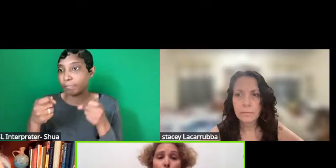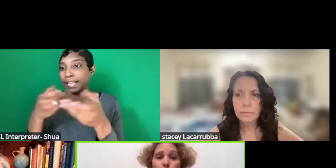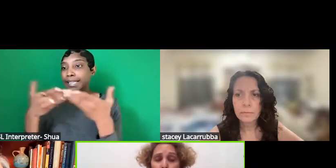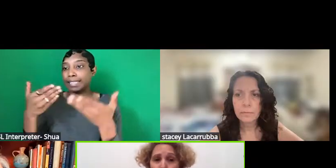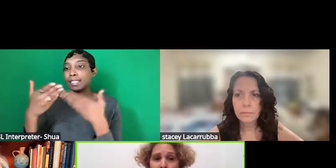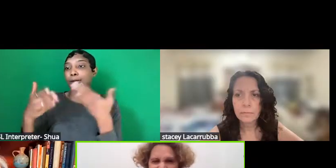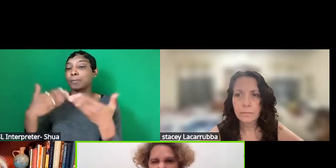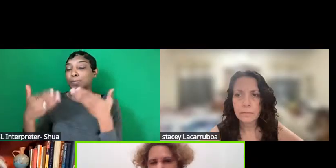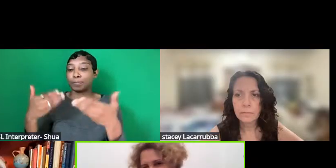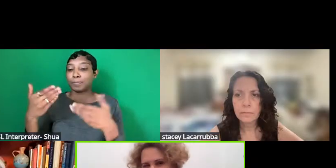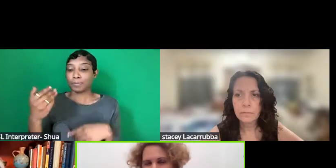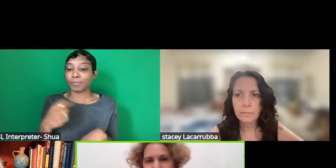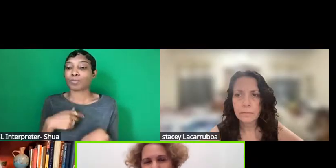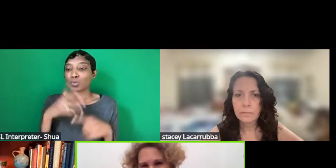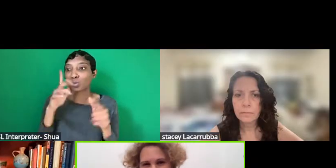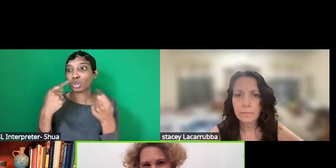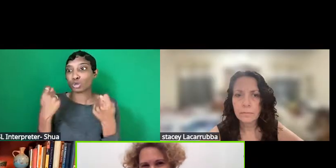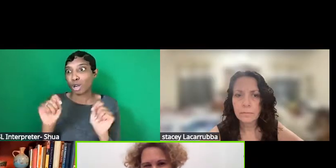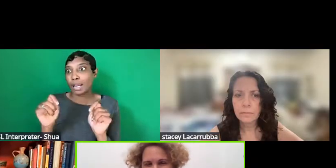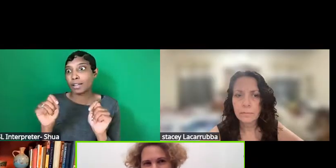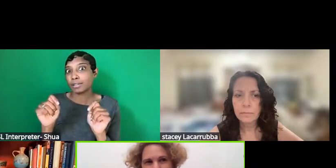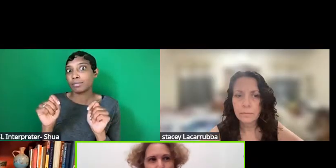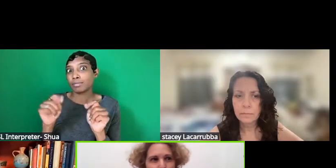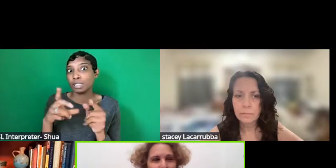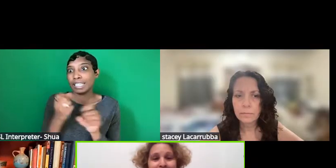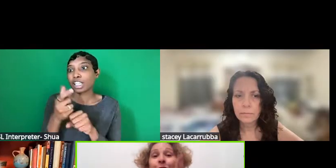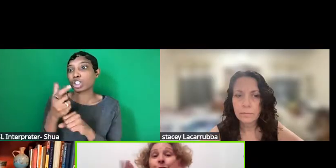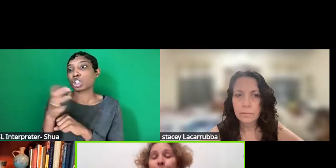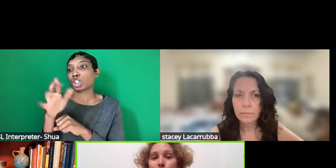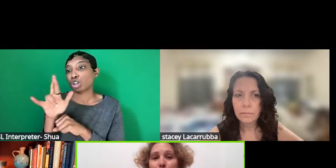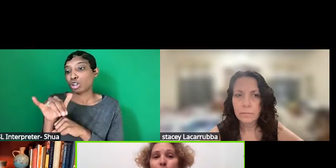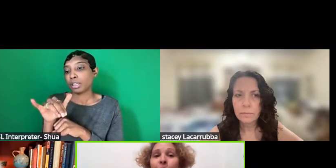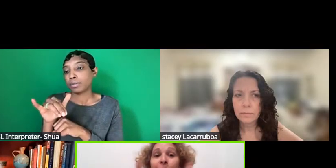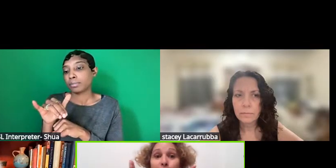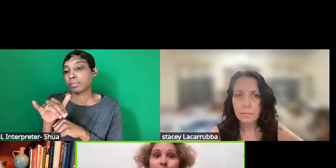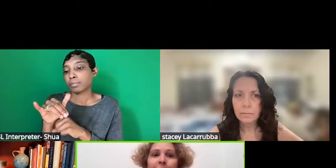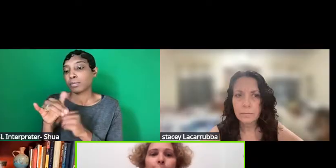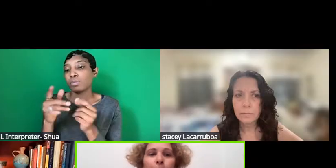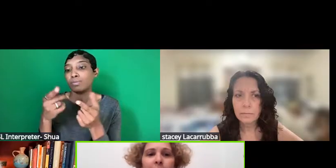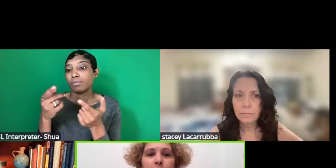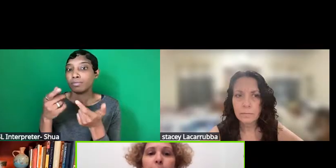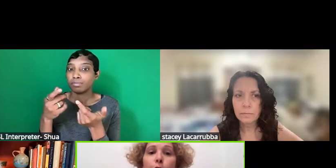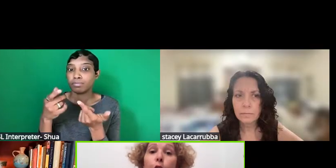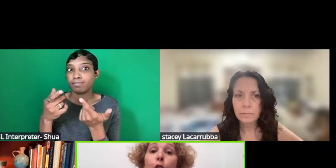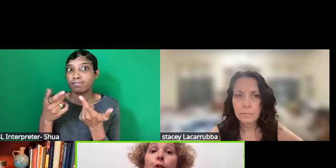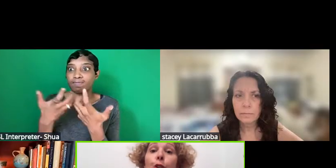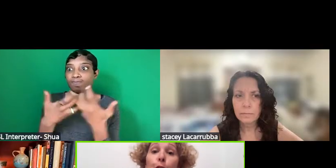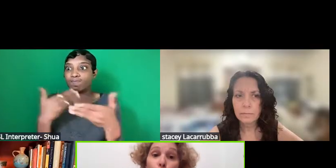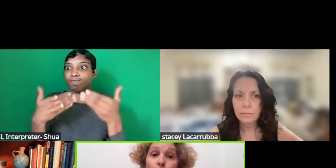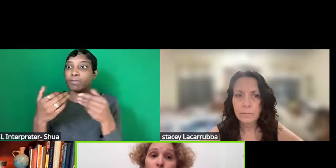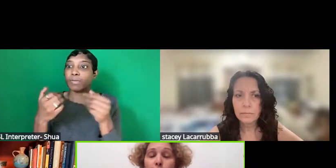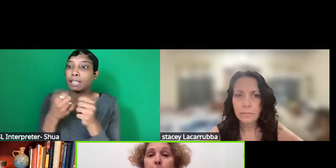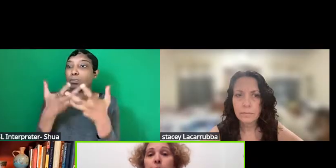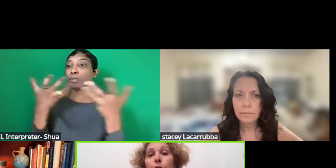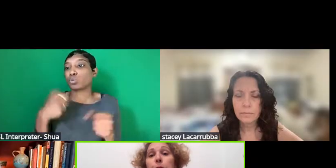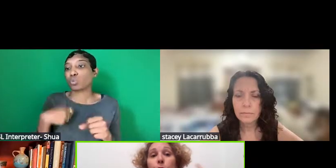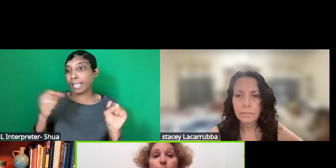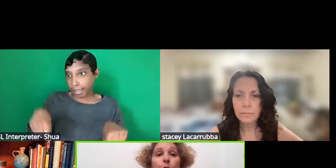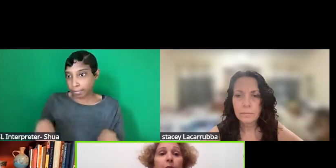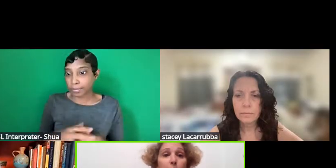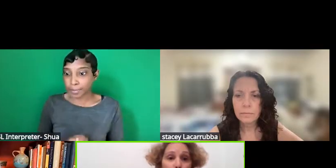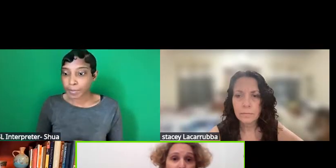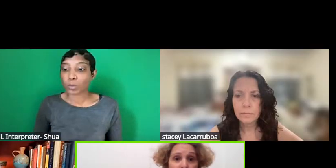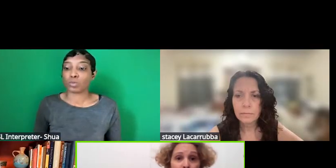later. But we're going to try to get the slurry as disintegrated, the paper as disintegrated as we can. So the goal is for the mixture